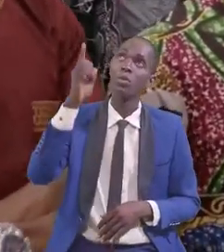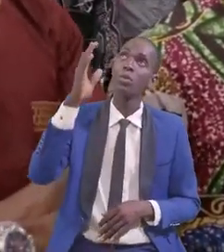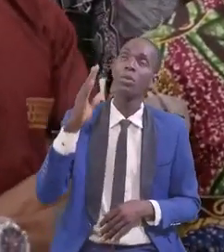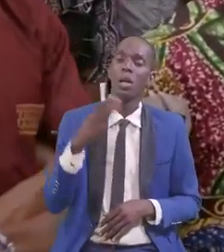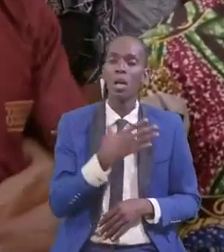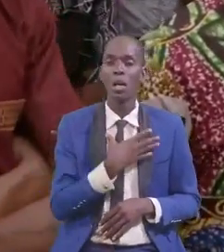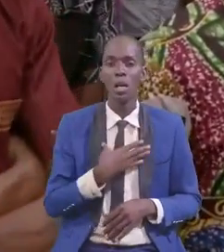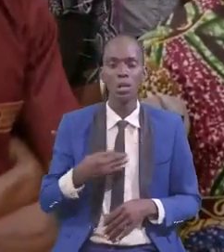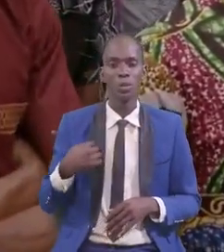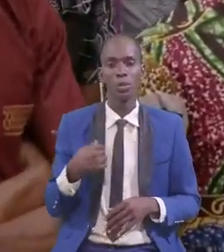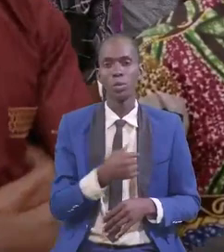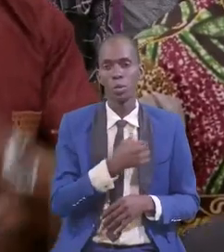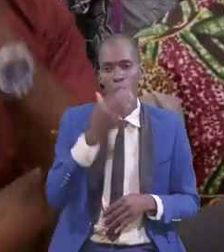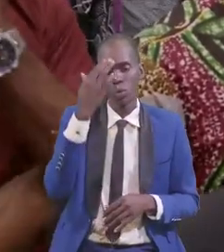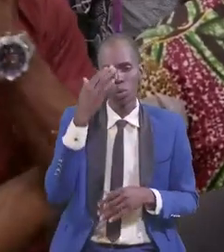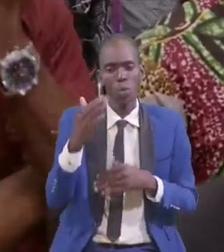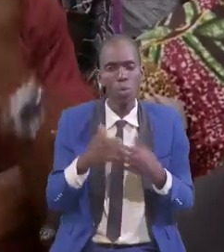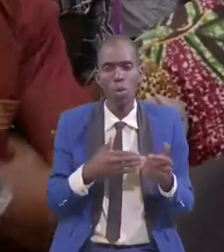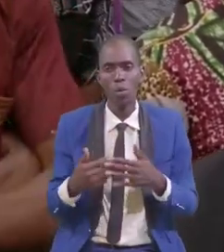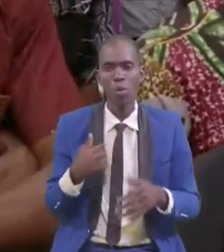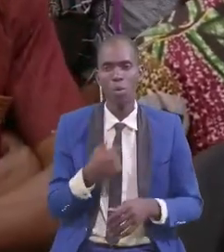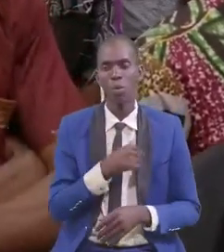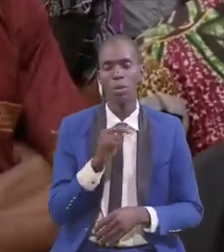we know whatever we need,